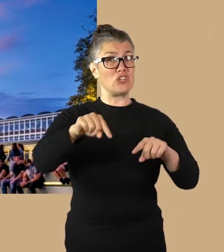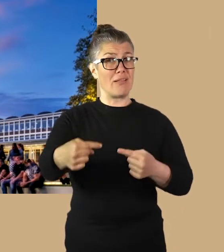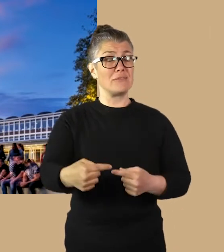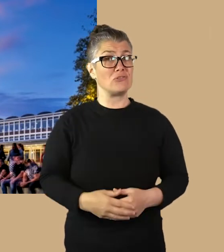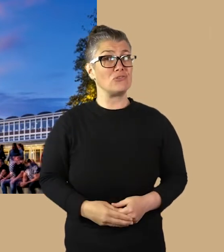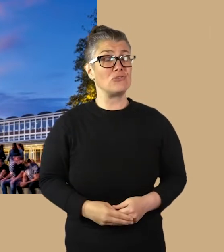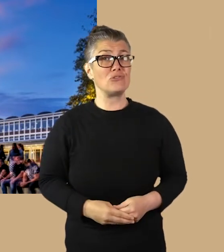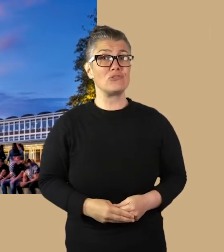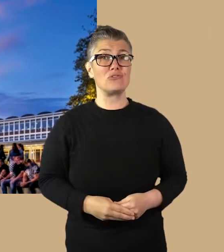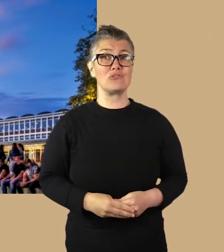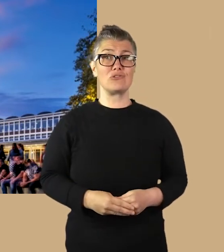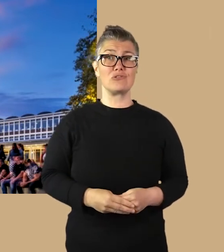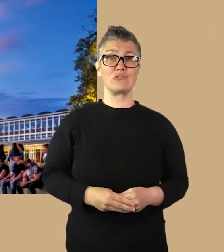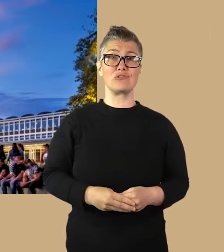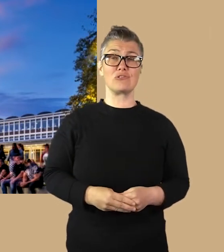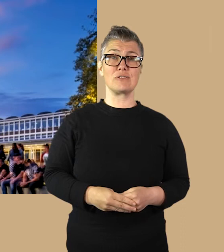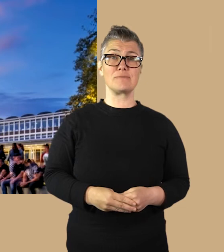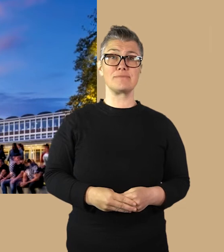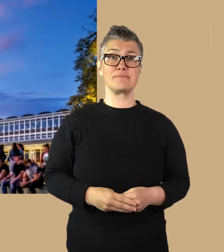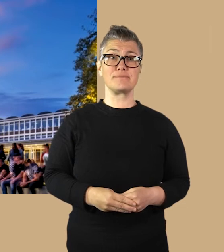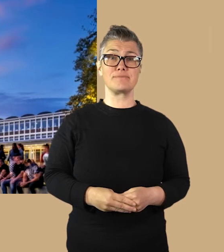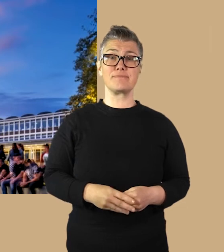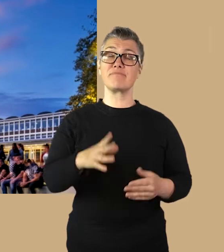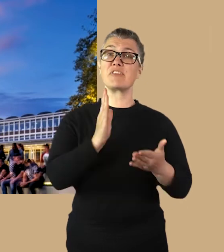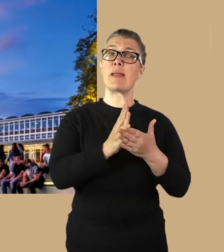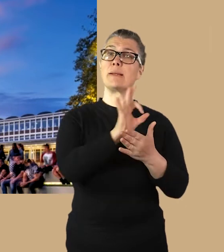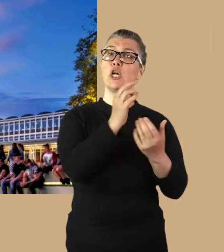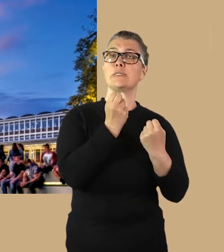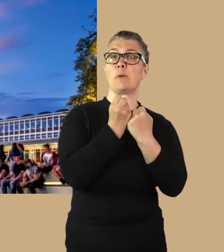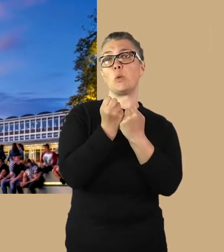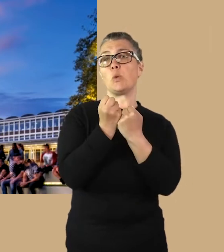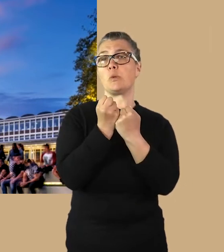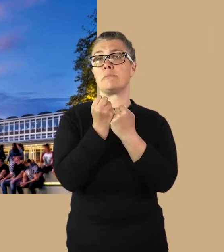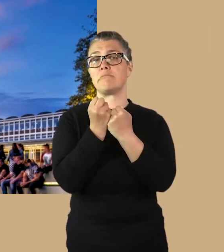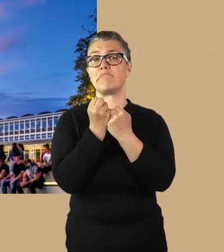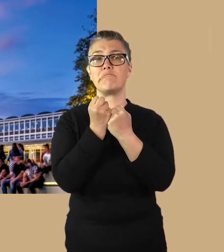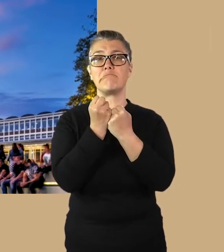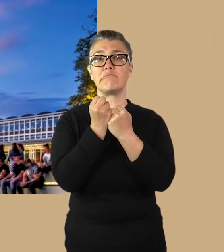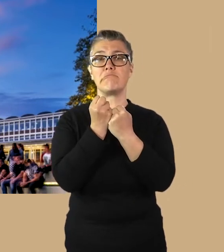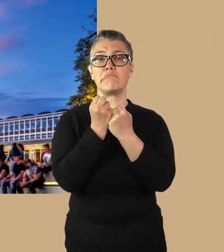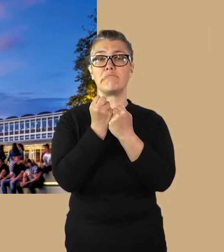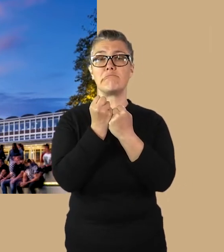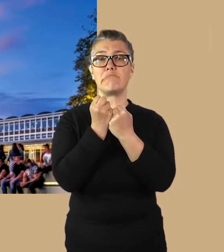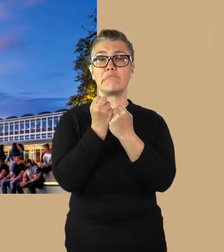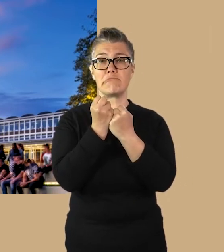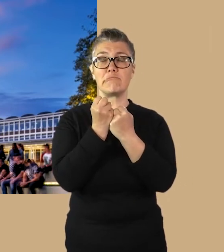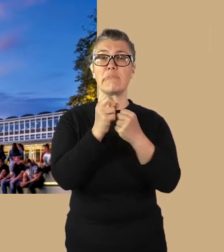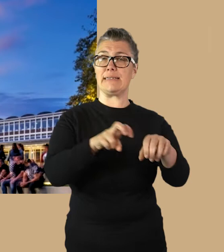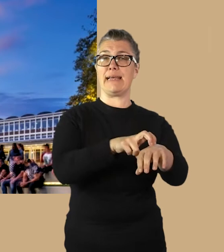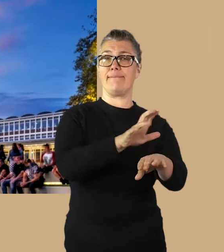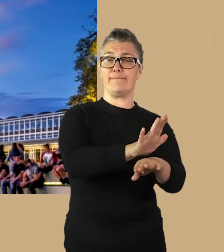challenging. And there was also no real support when I was in